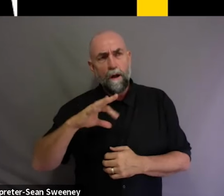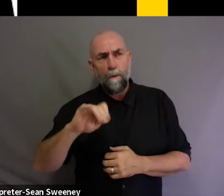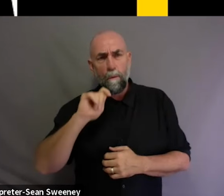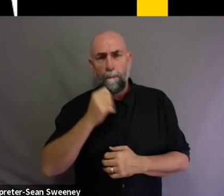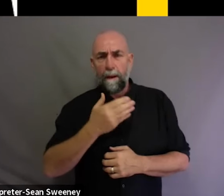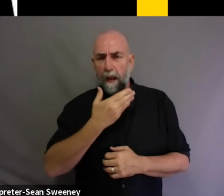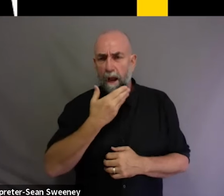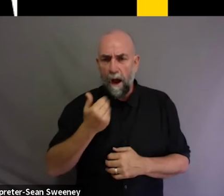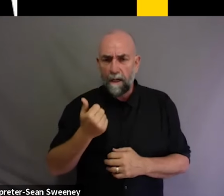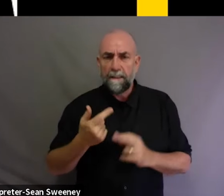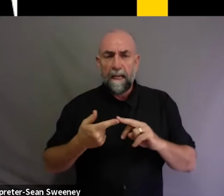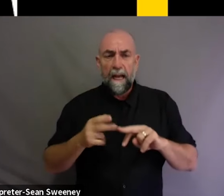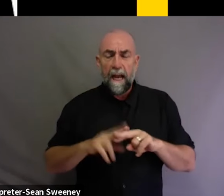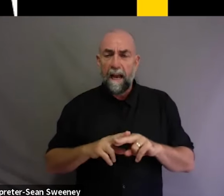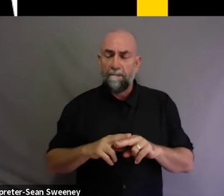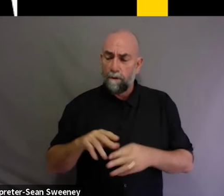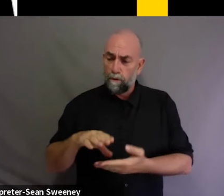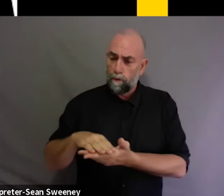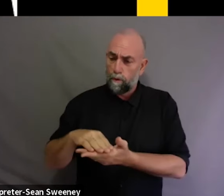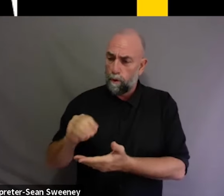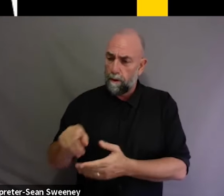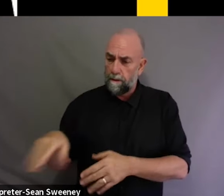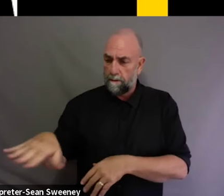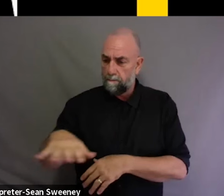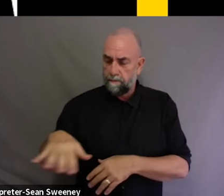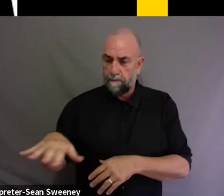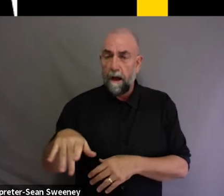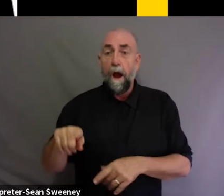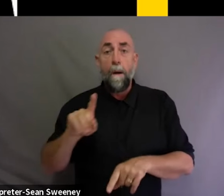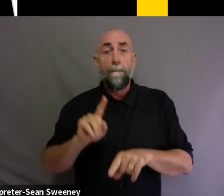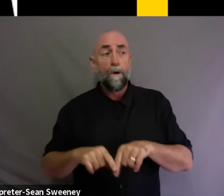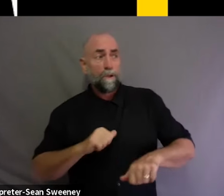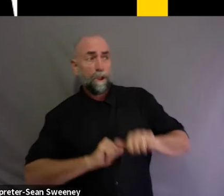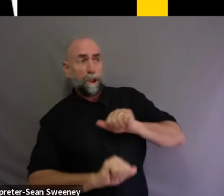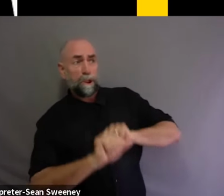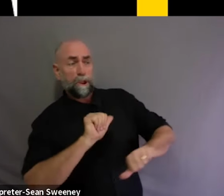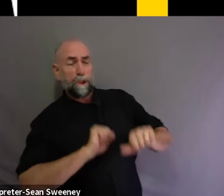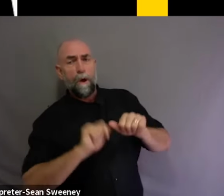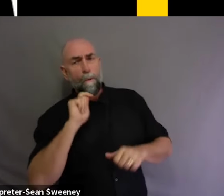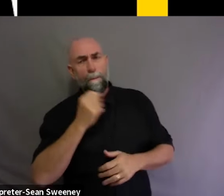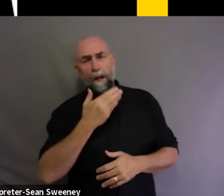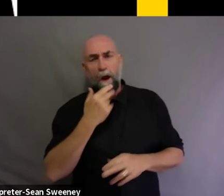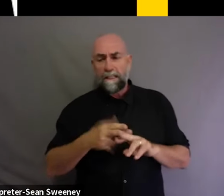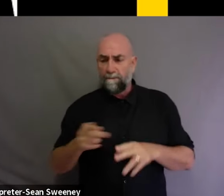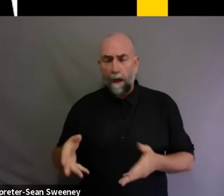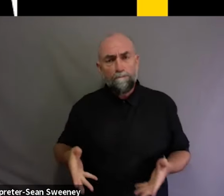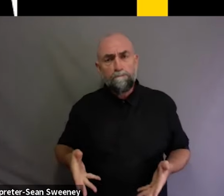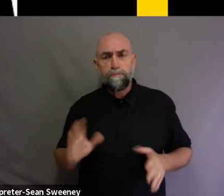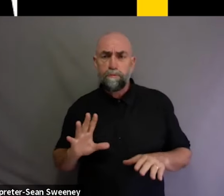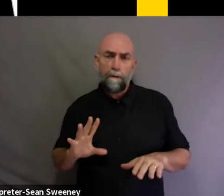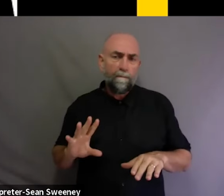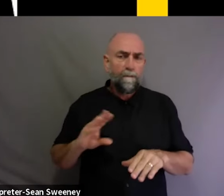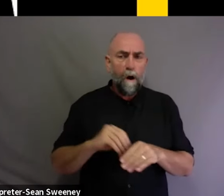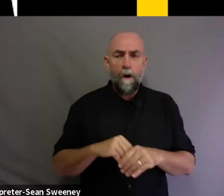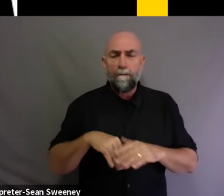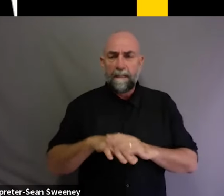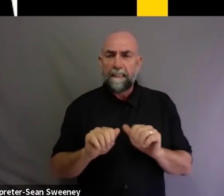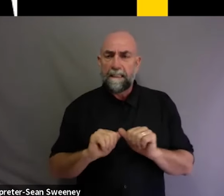would want to be in diverse teams instead of seeking to avoid being in a diverse team? And so we thought, how can we make this